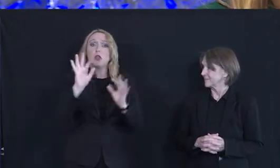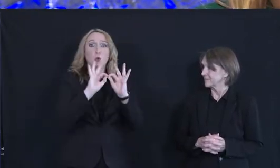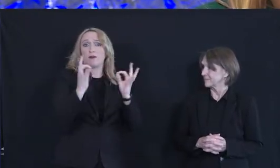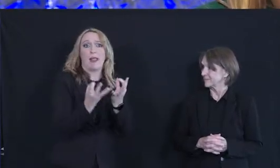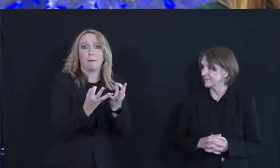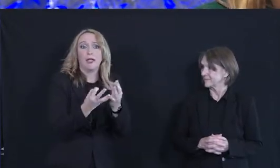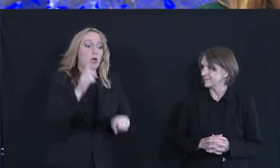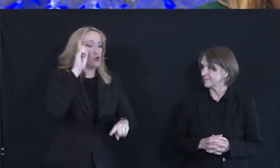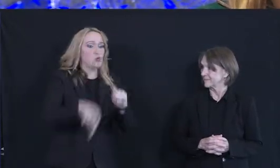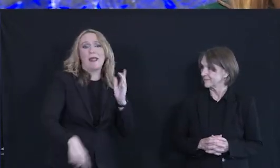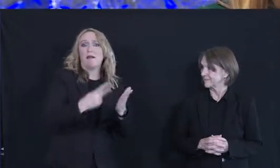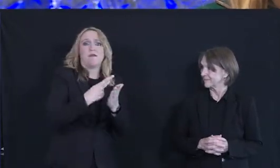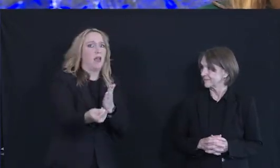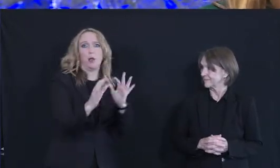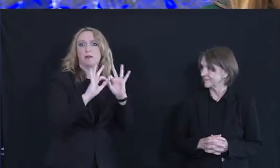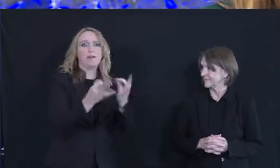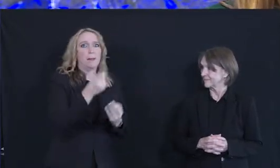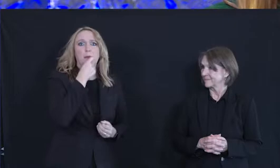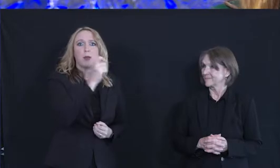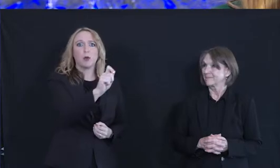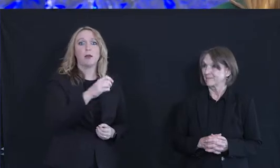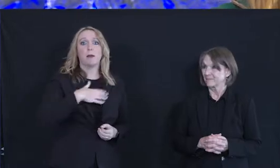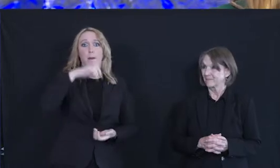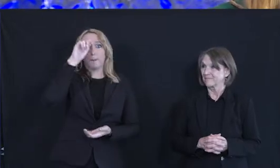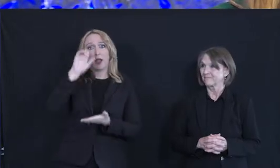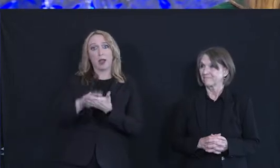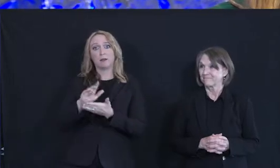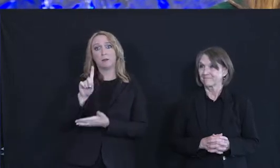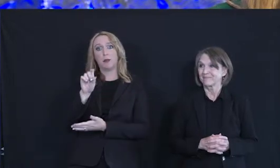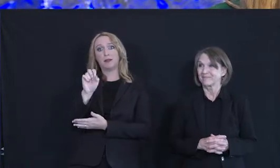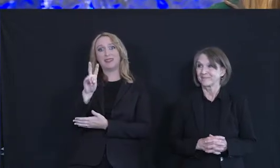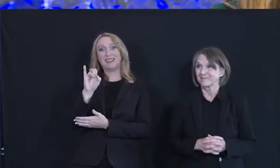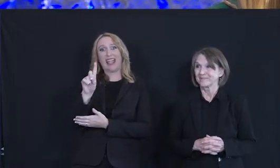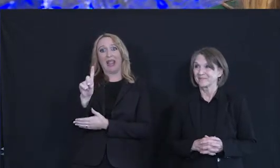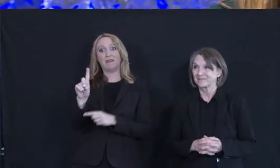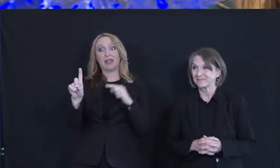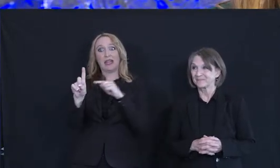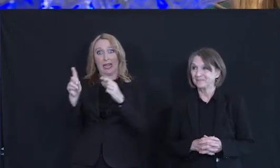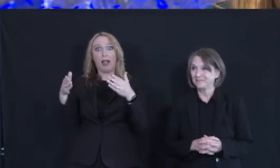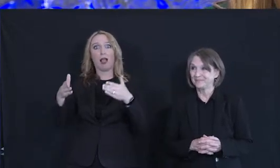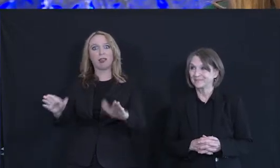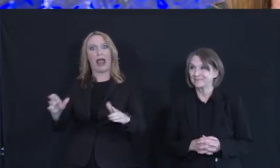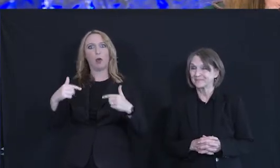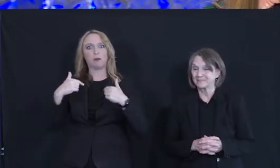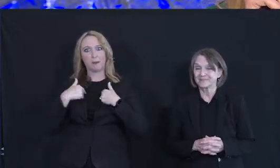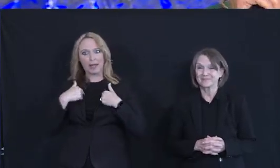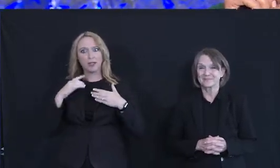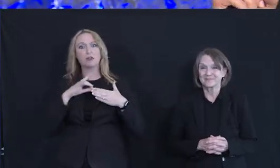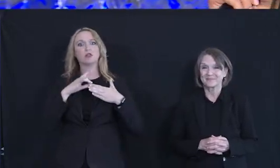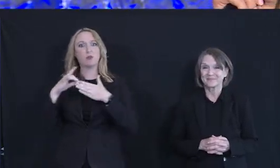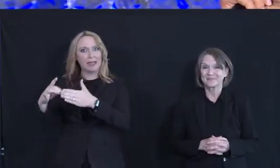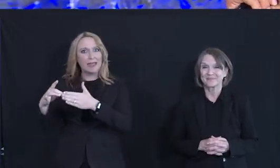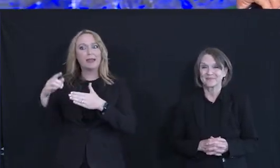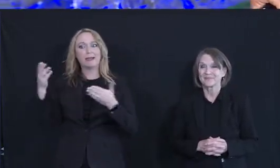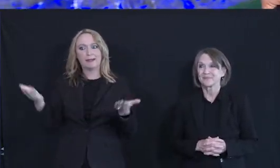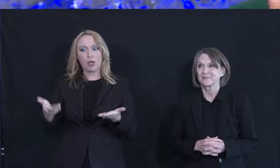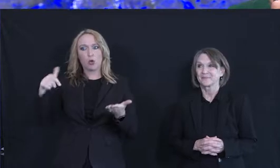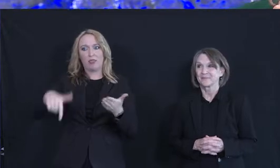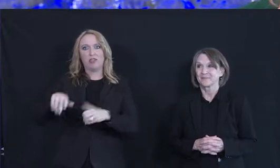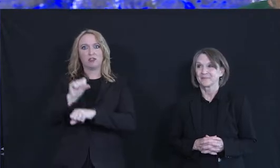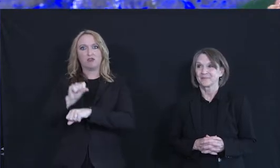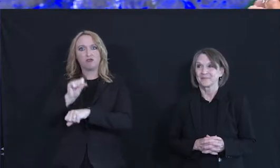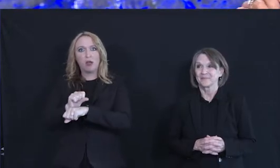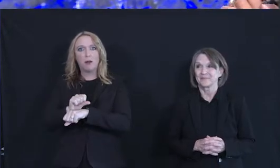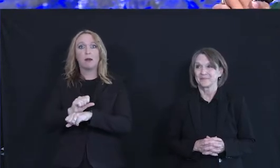navigate that together as a family unit my husband David lets me do this crazy job and we balance I wouldn't recommend being in our house usually around